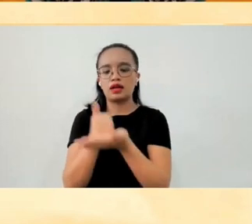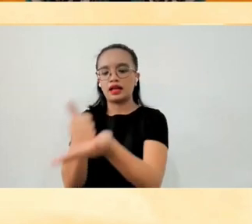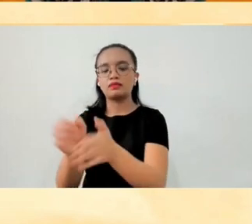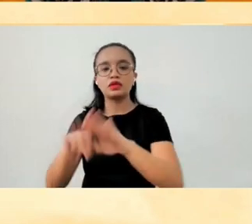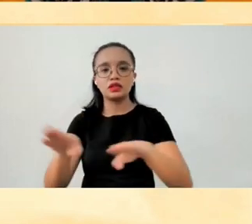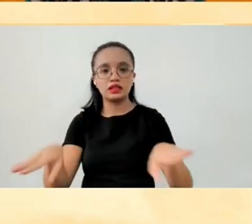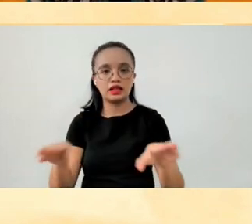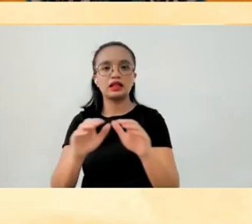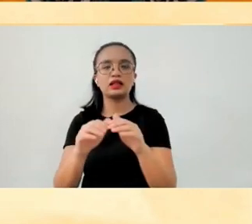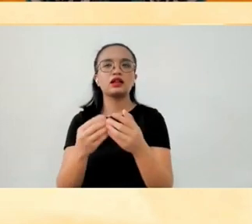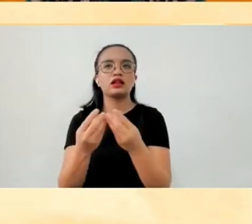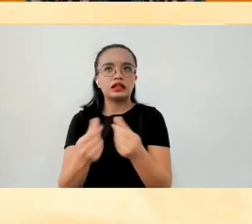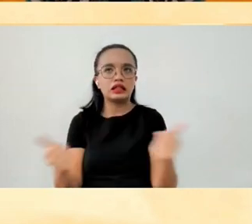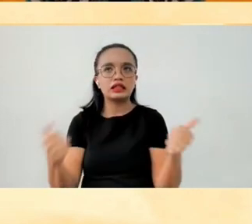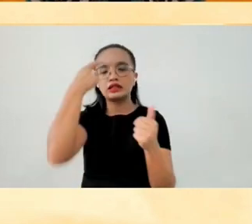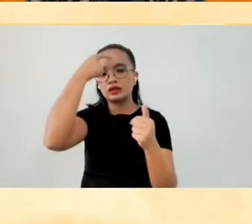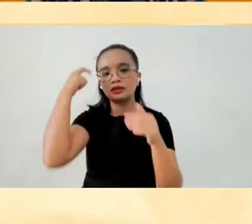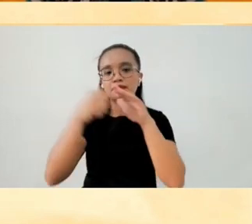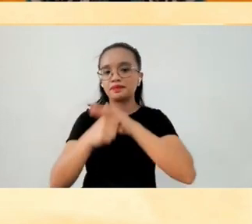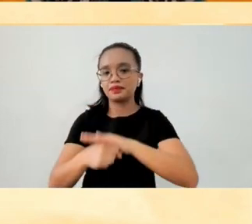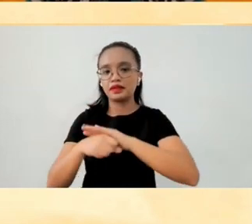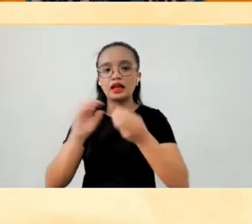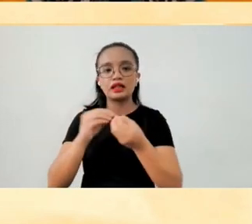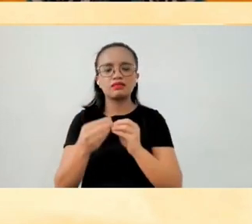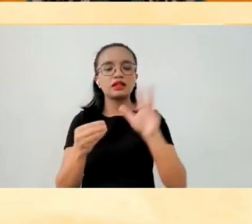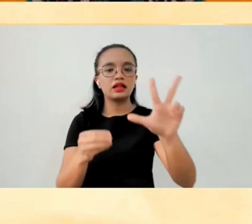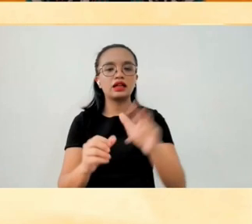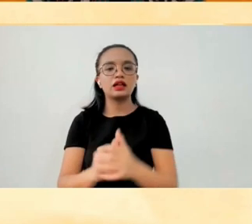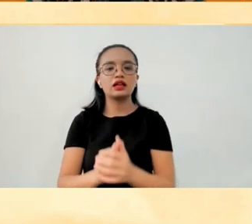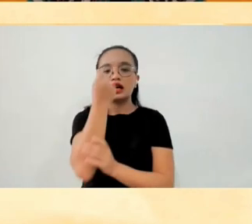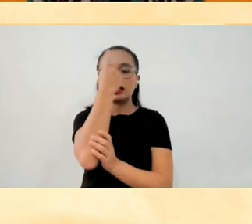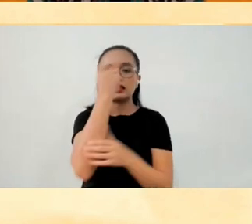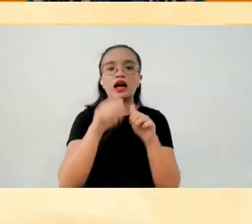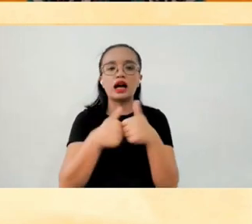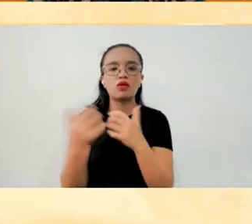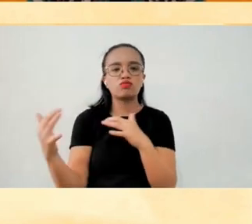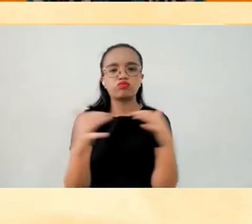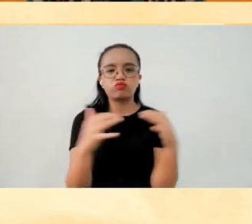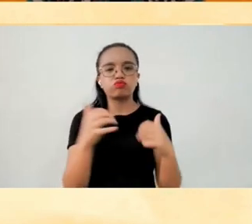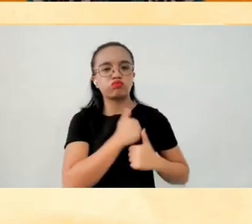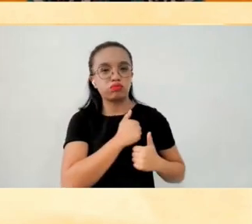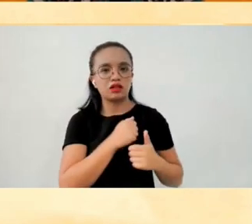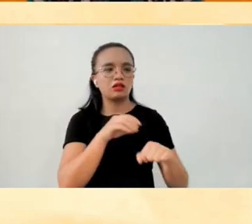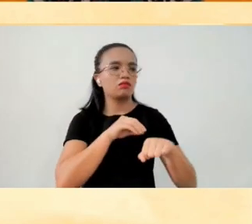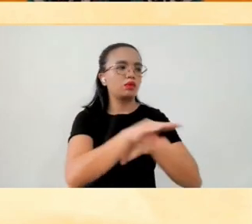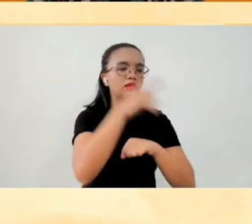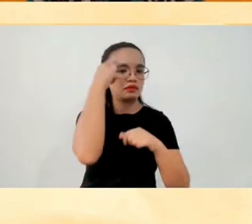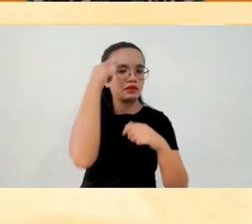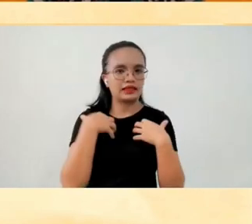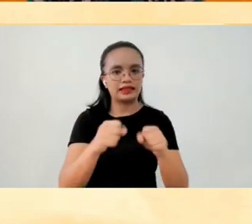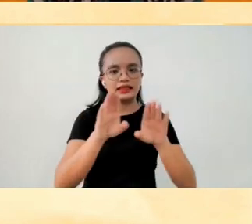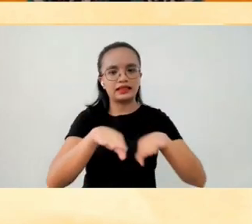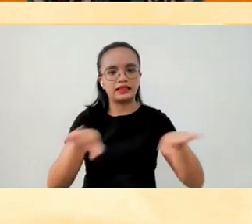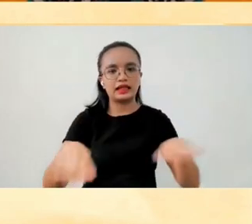stress. Number three, understand how armed conflict impacts children's mental health and the need for